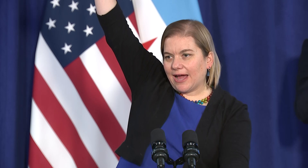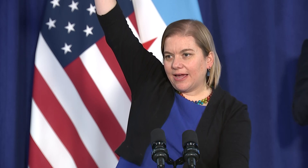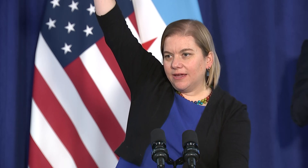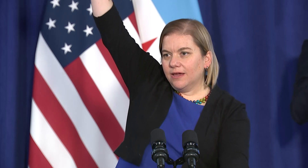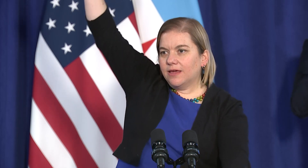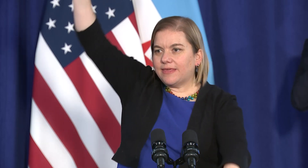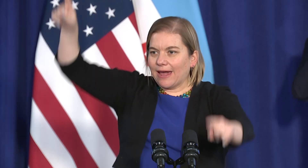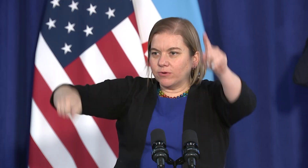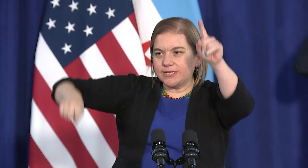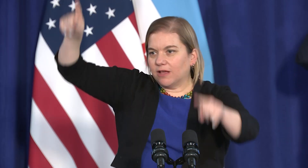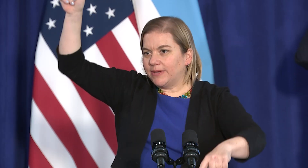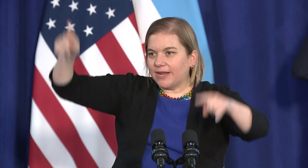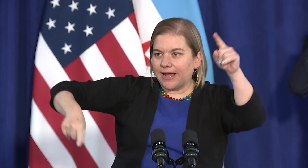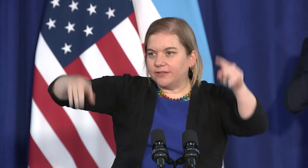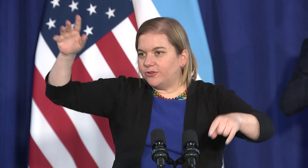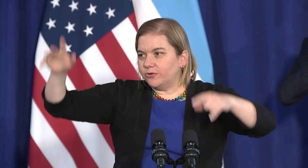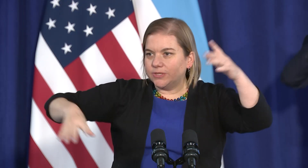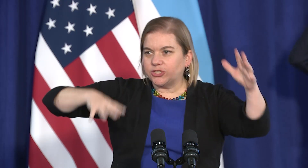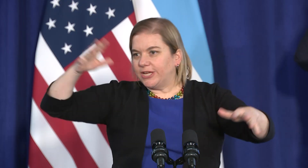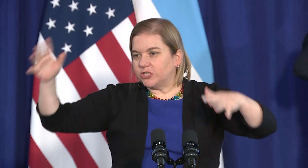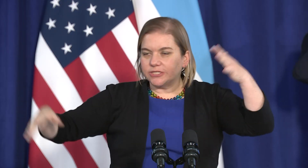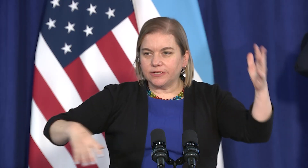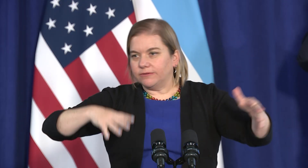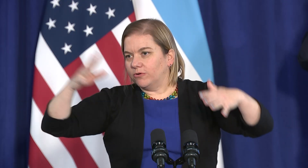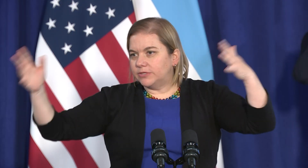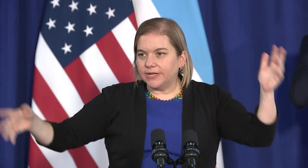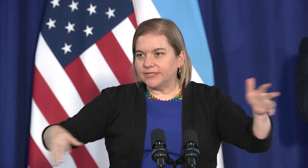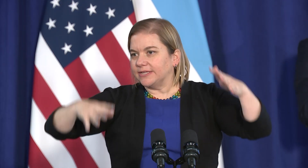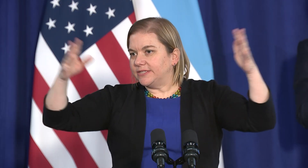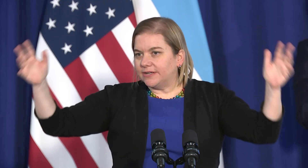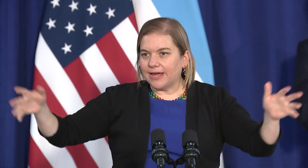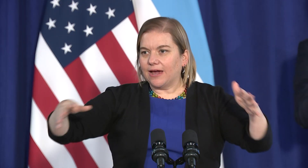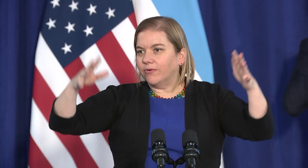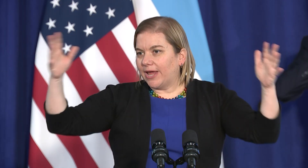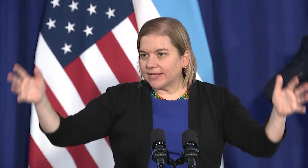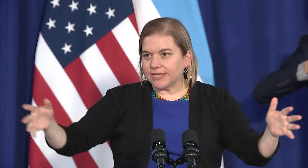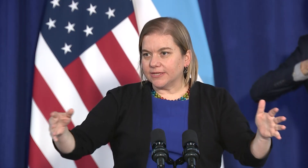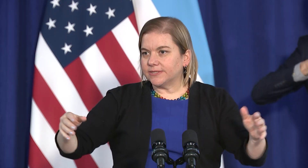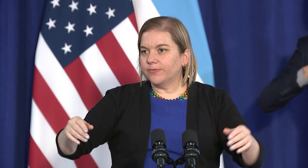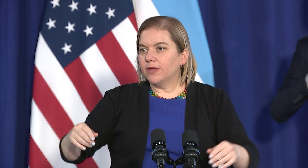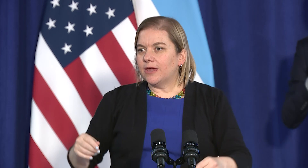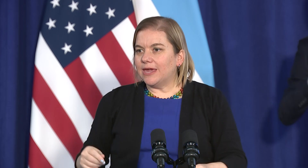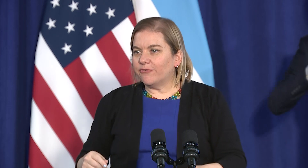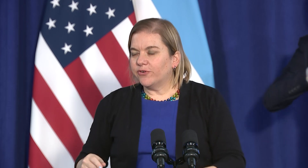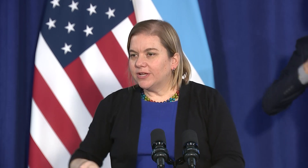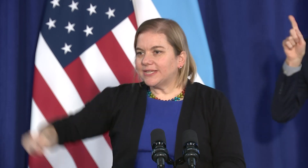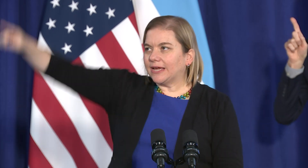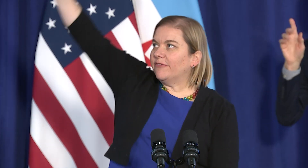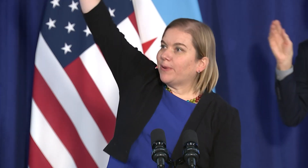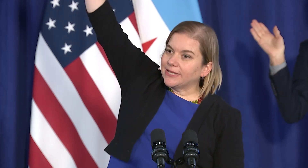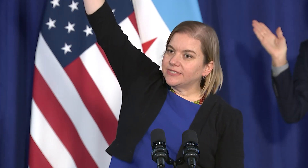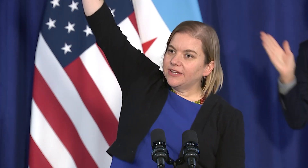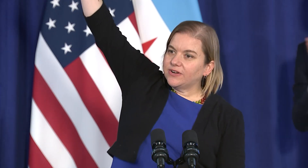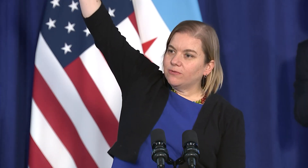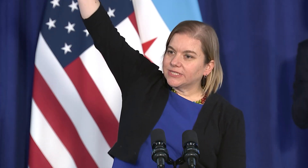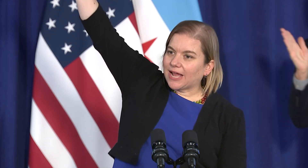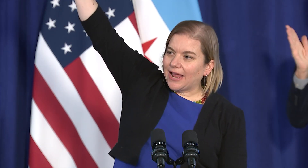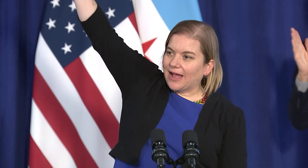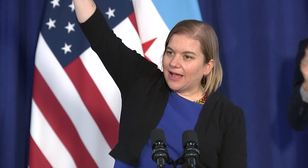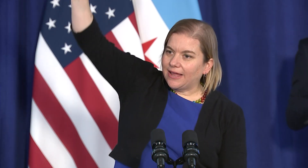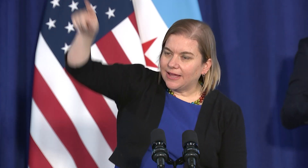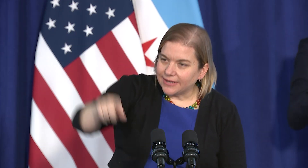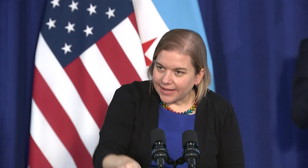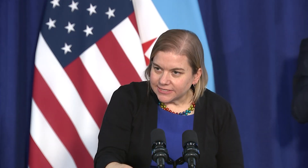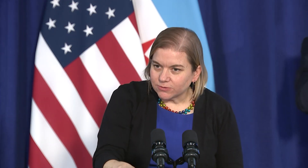sky high, that would tell me it had to do with changes in who's getting tested and how and access. If positivity was